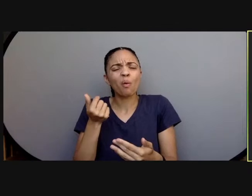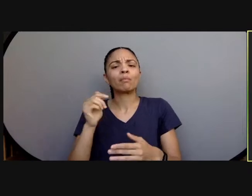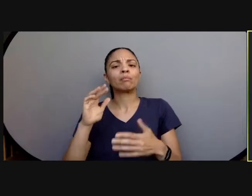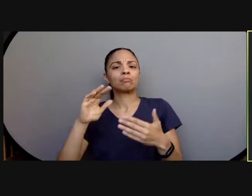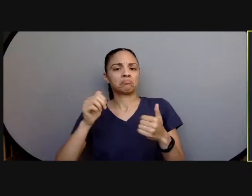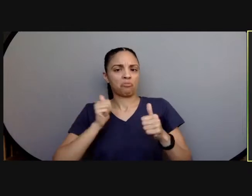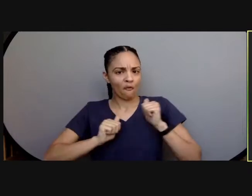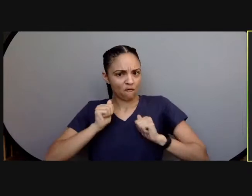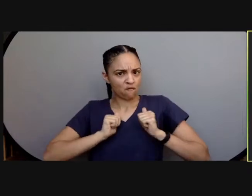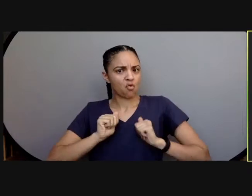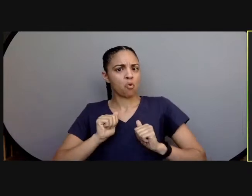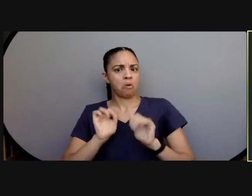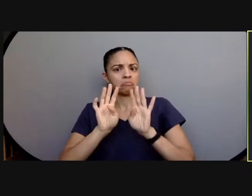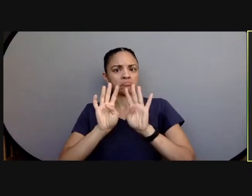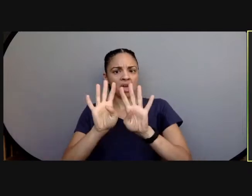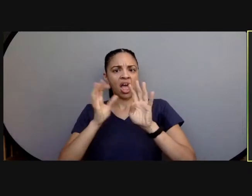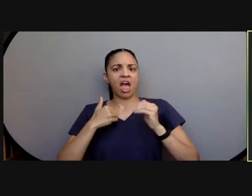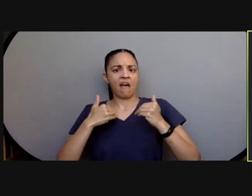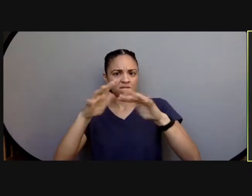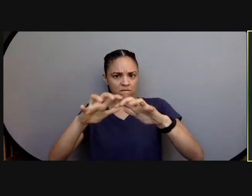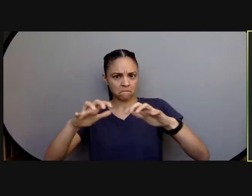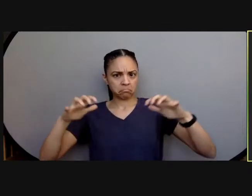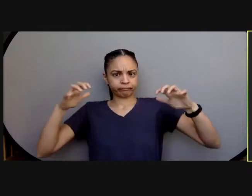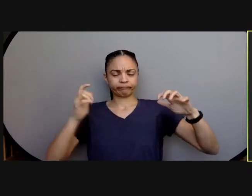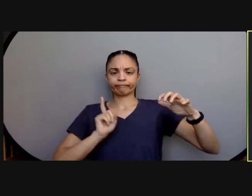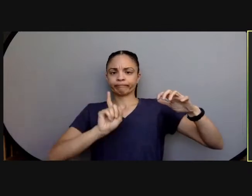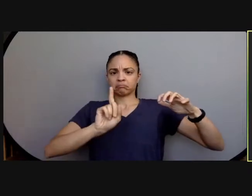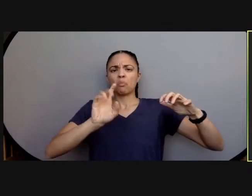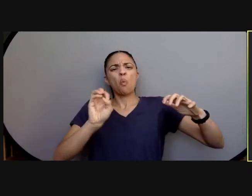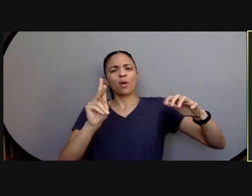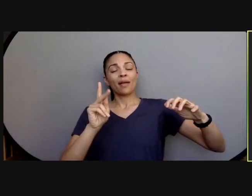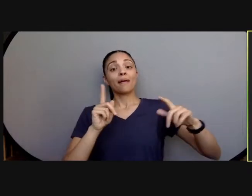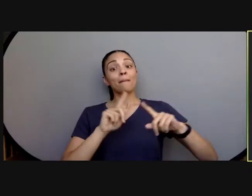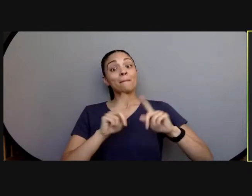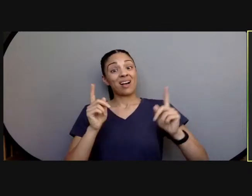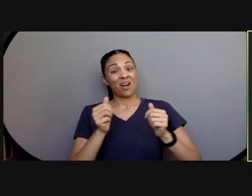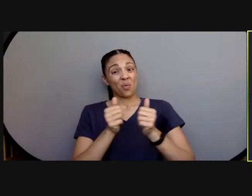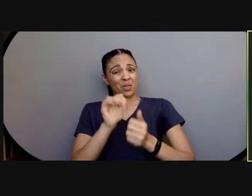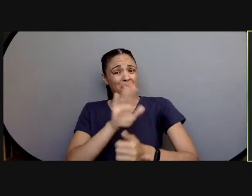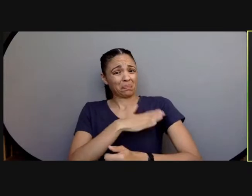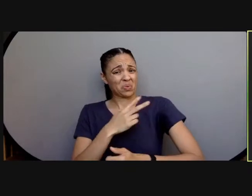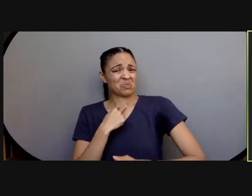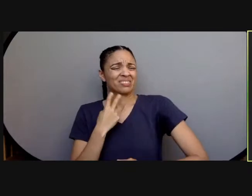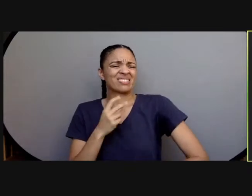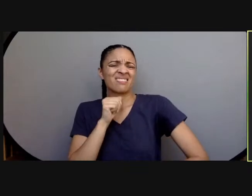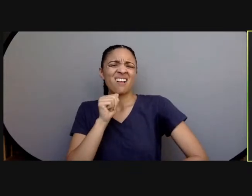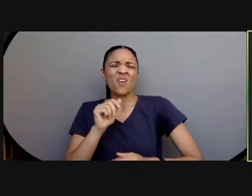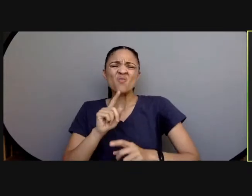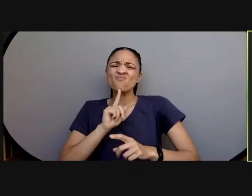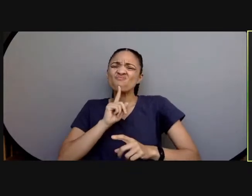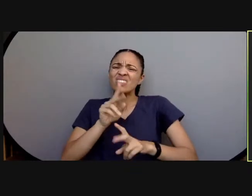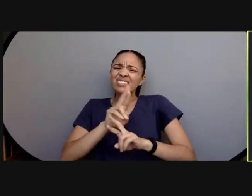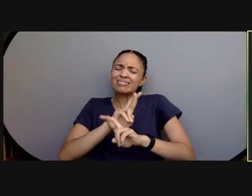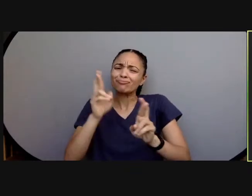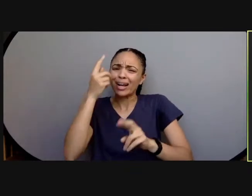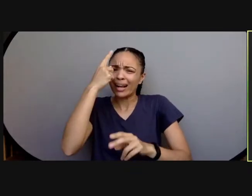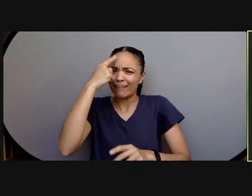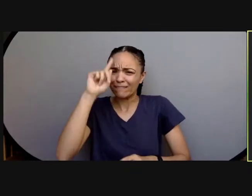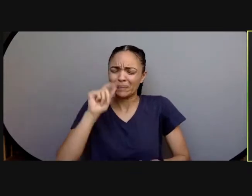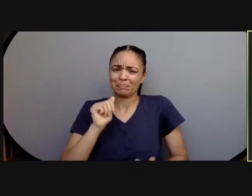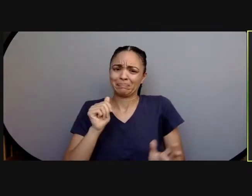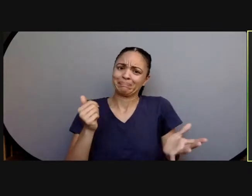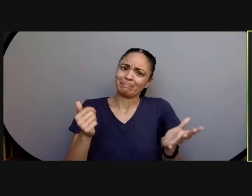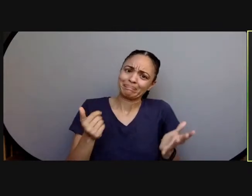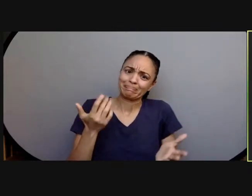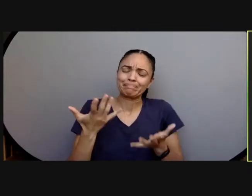way. So when it came to singing, especially in music, I didn't really know exactly what I was doing, especially like in terms of how to sing and the proper